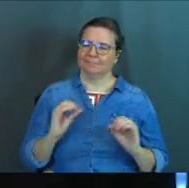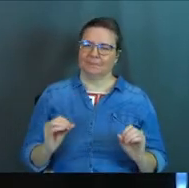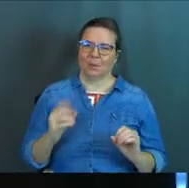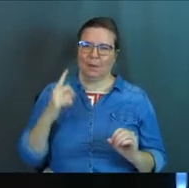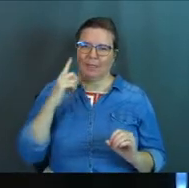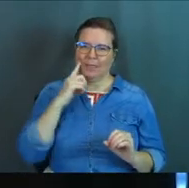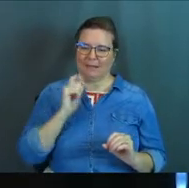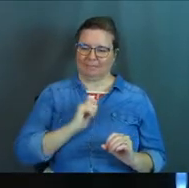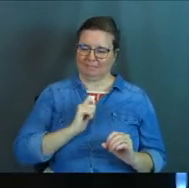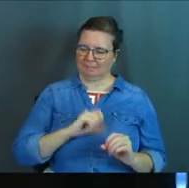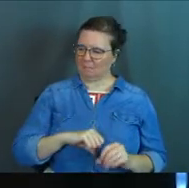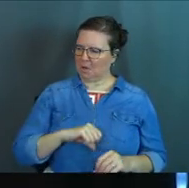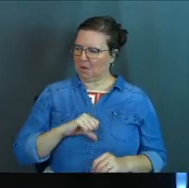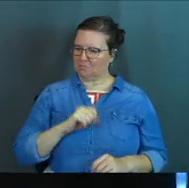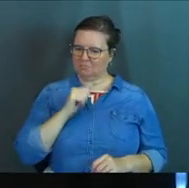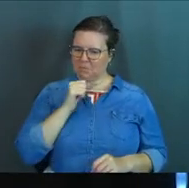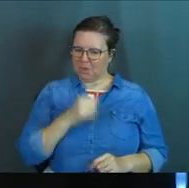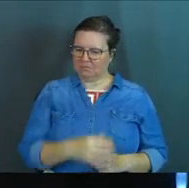nobody thinks they're proud.